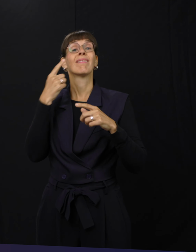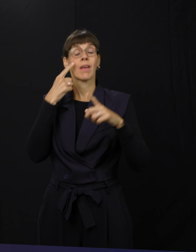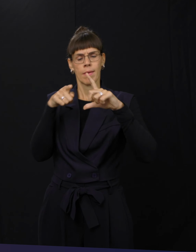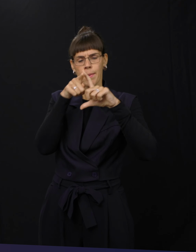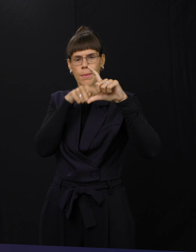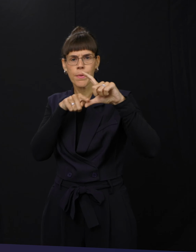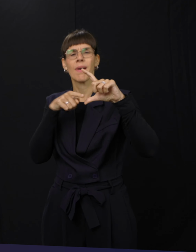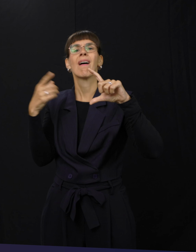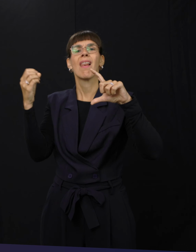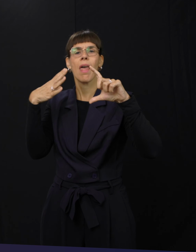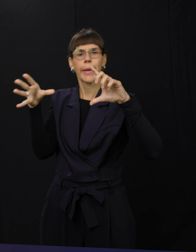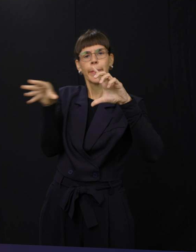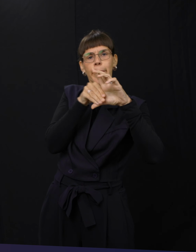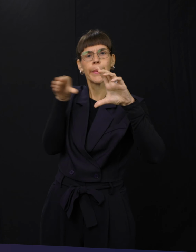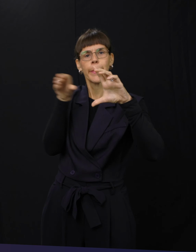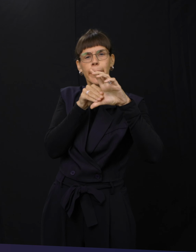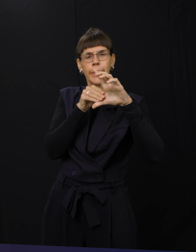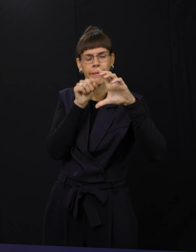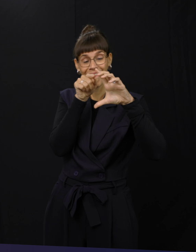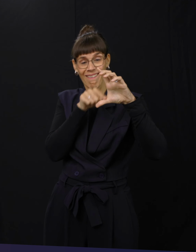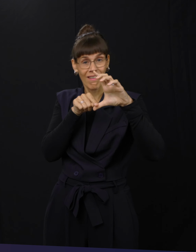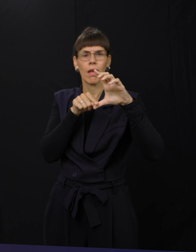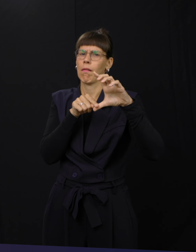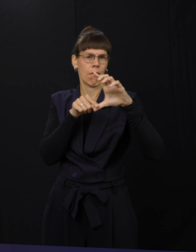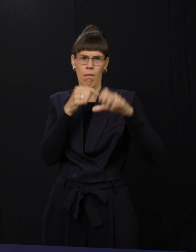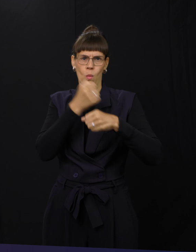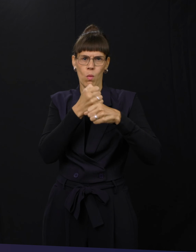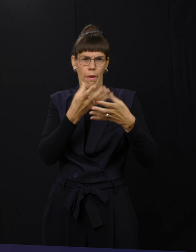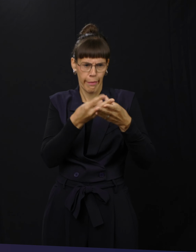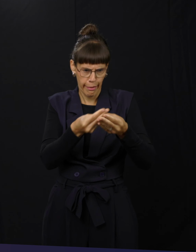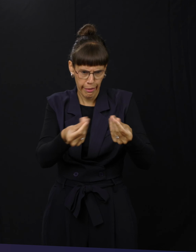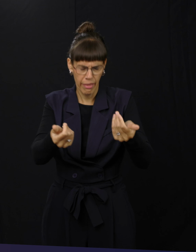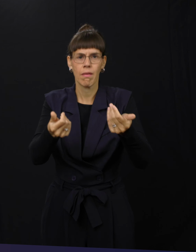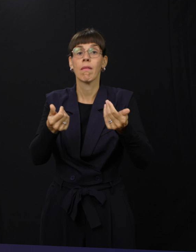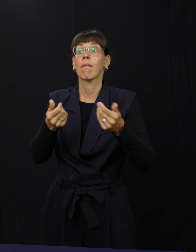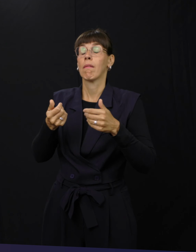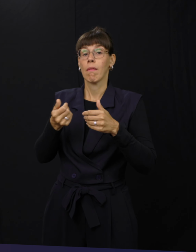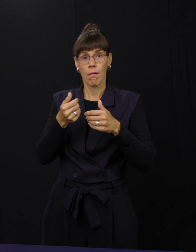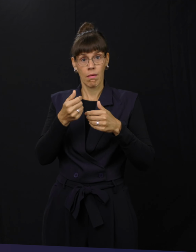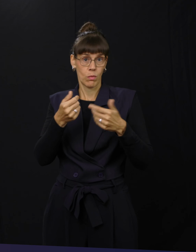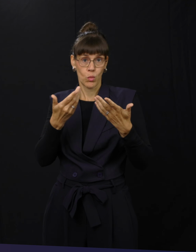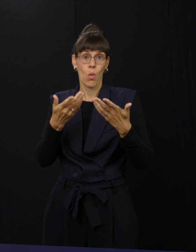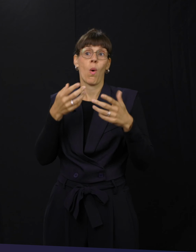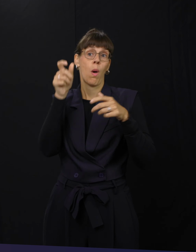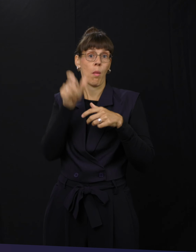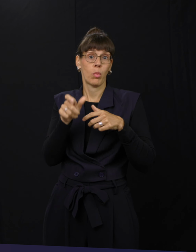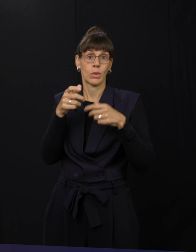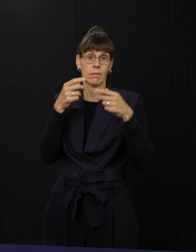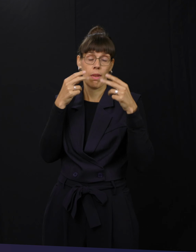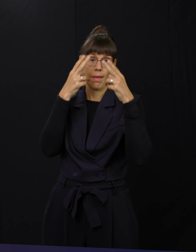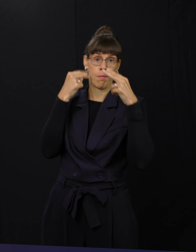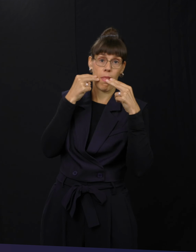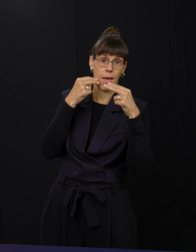do not function and eventually die. And therefore people will become blind. Photoreceptors, they are the cells in the eye.